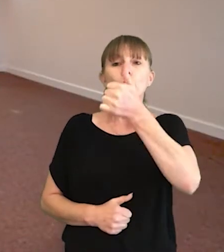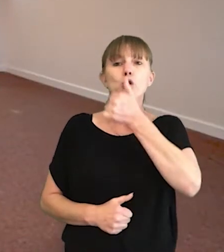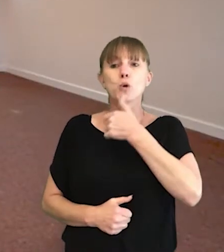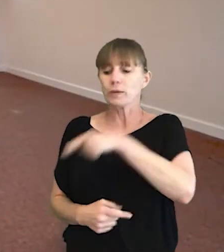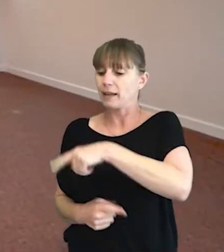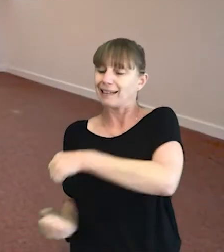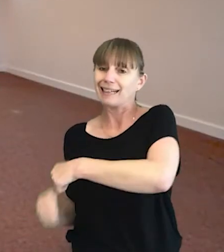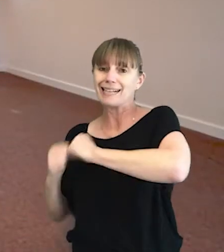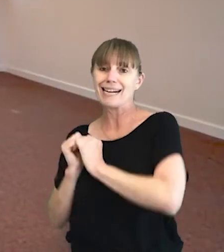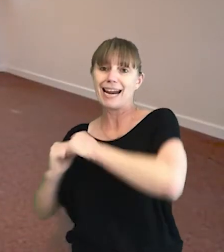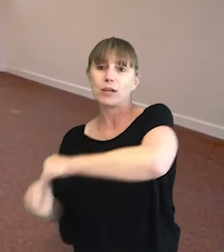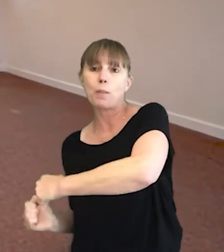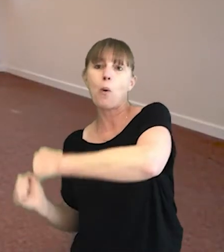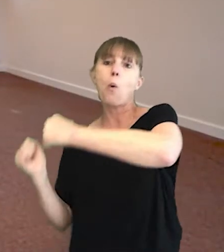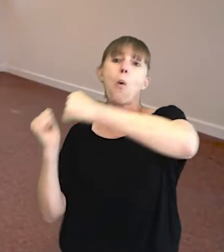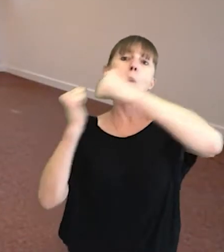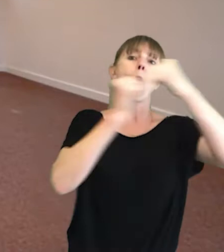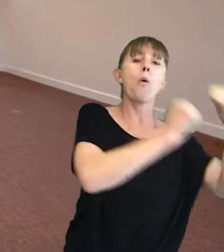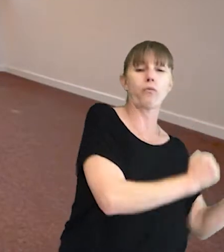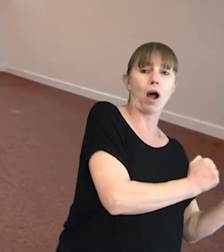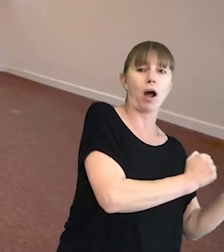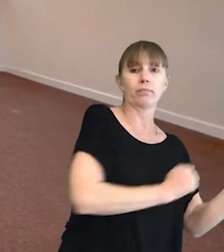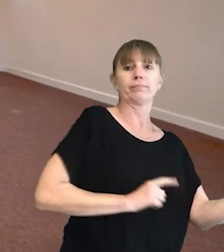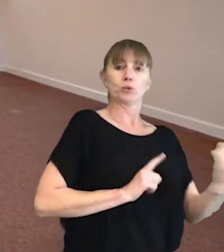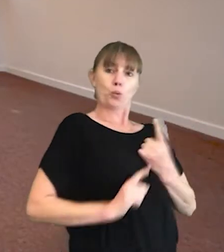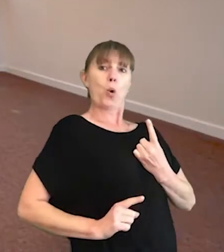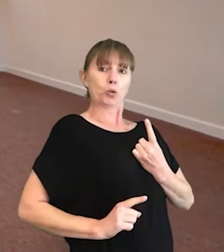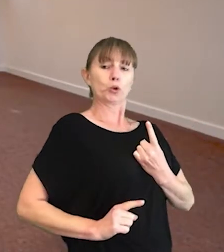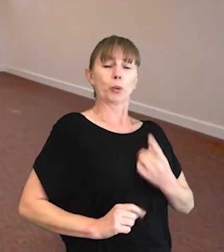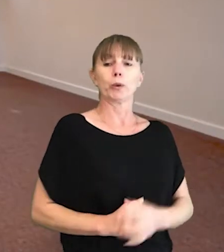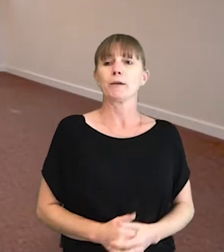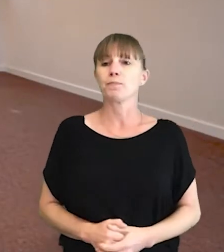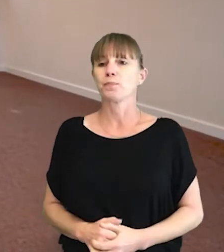knee as a lever and pull the casualty towards you.